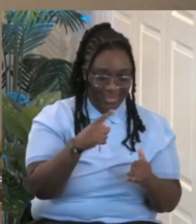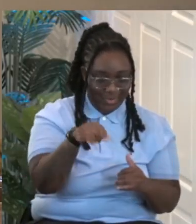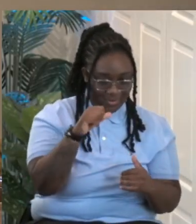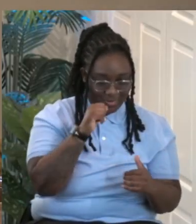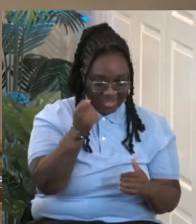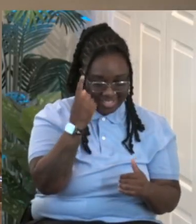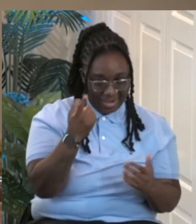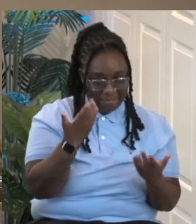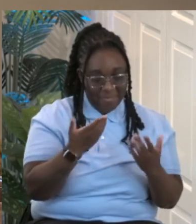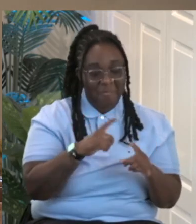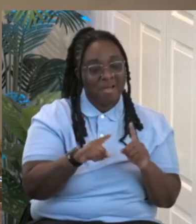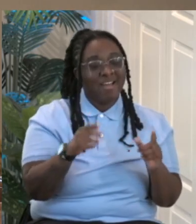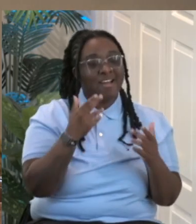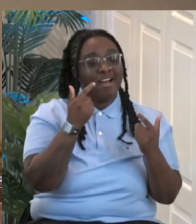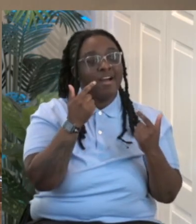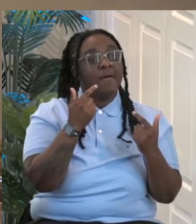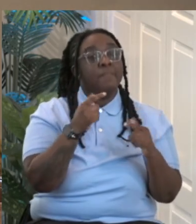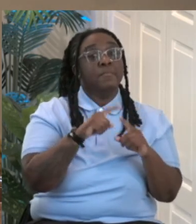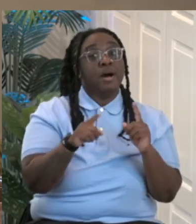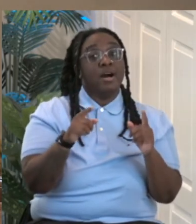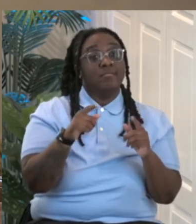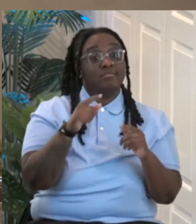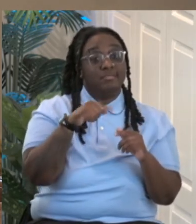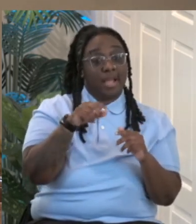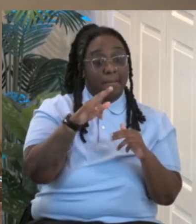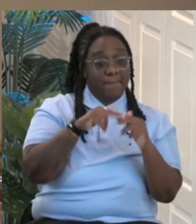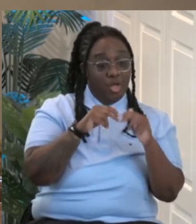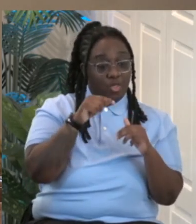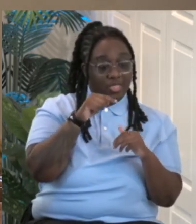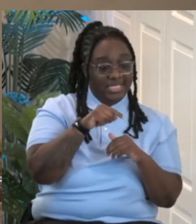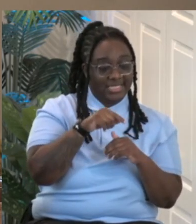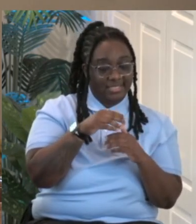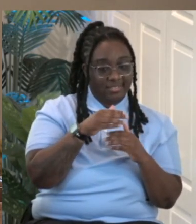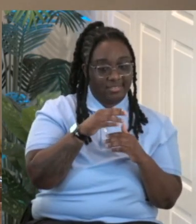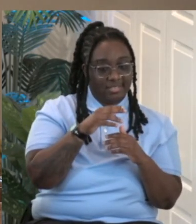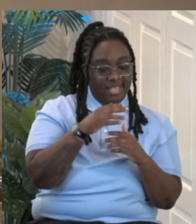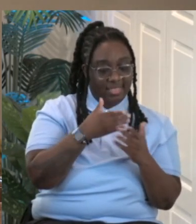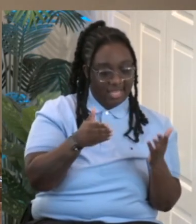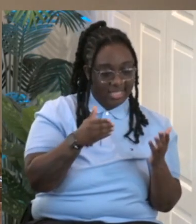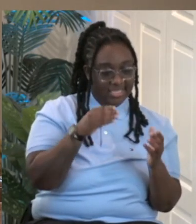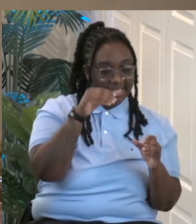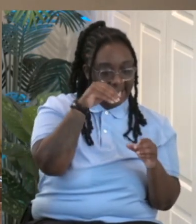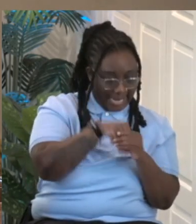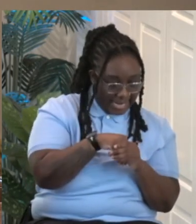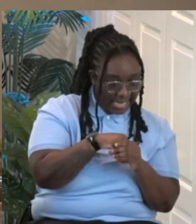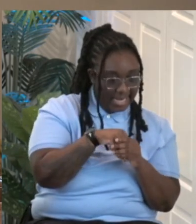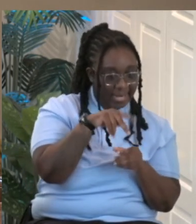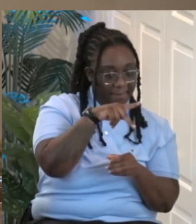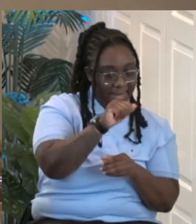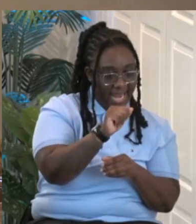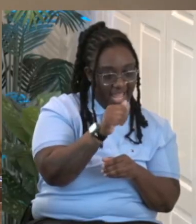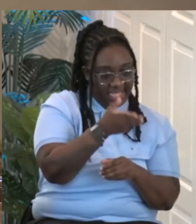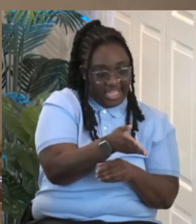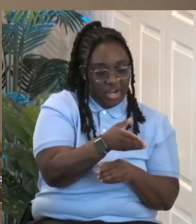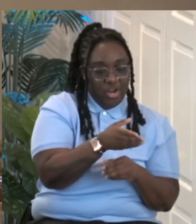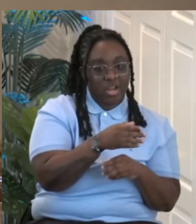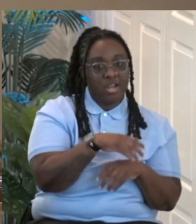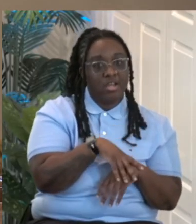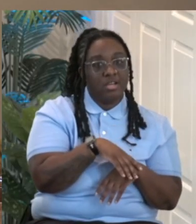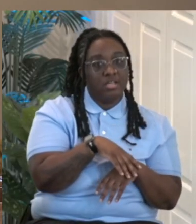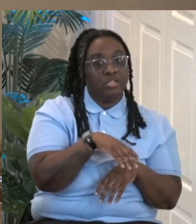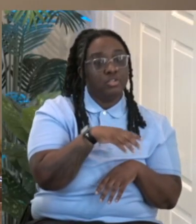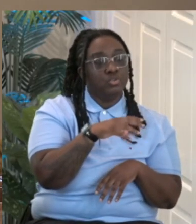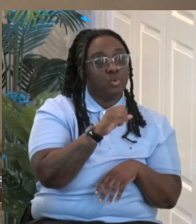they built these things in Pittsburgh. Well, Pittsburgh, the black workers at this Western Electric company did